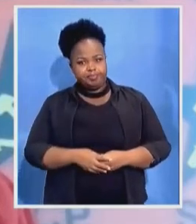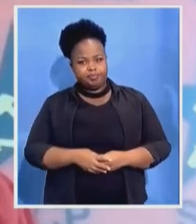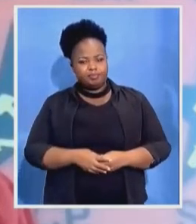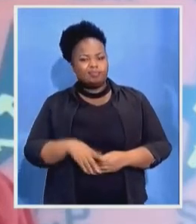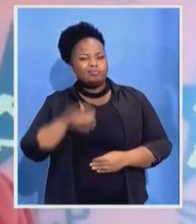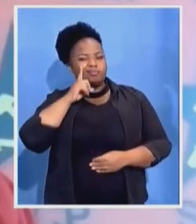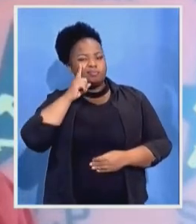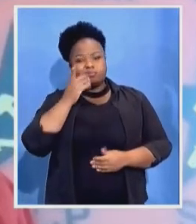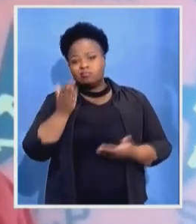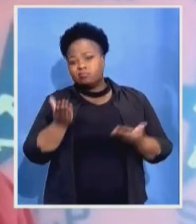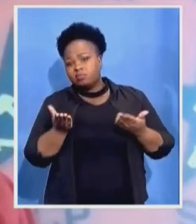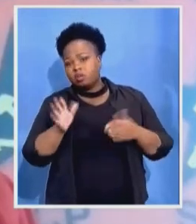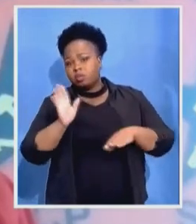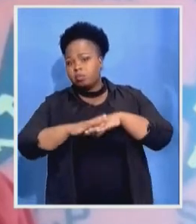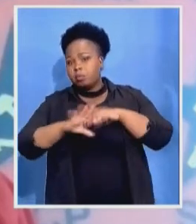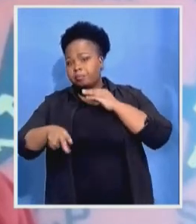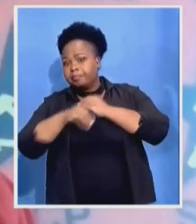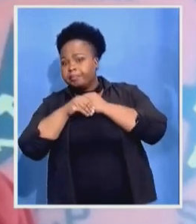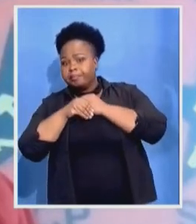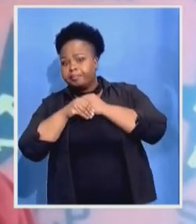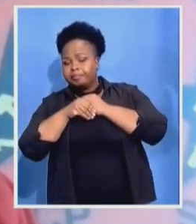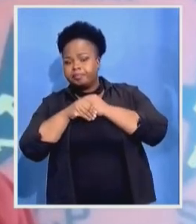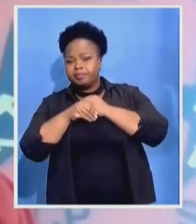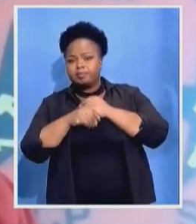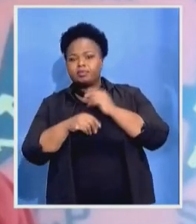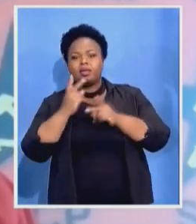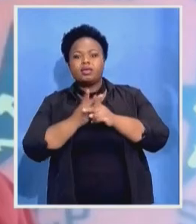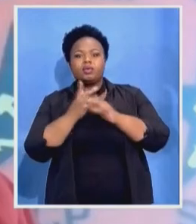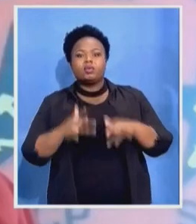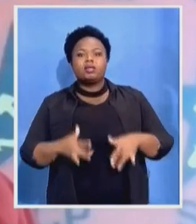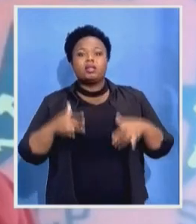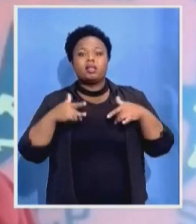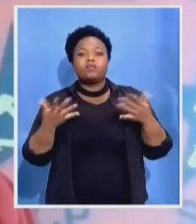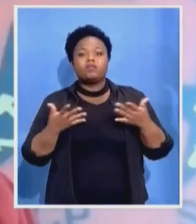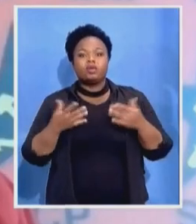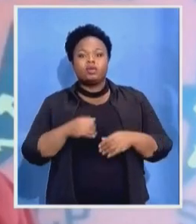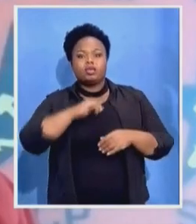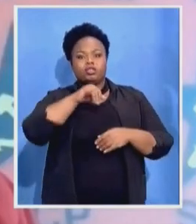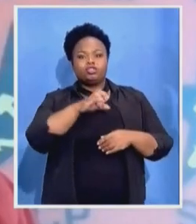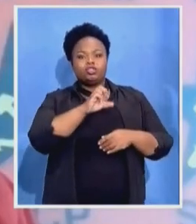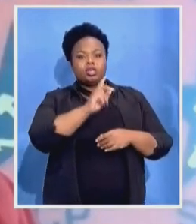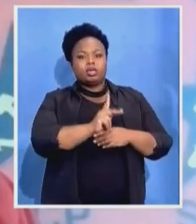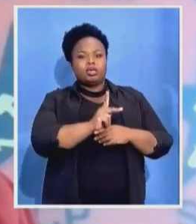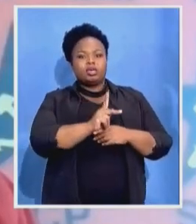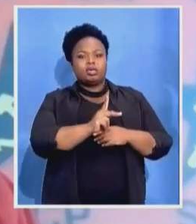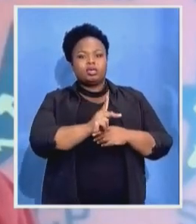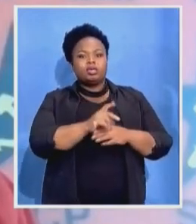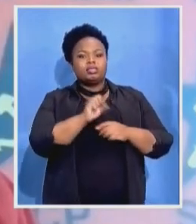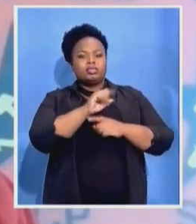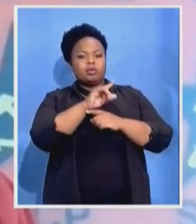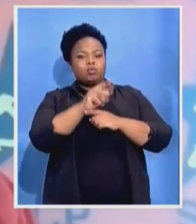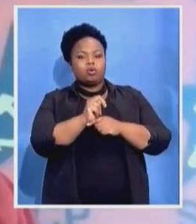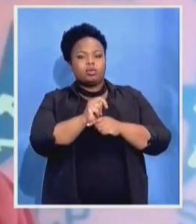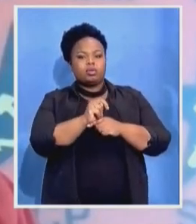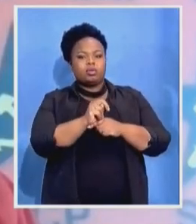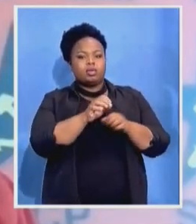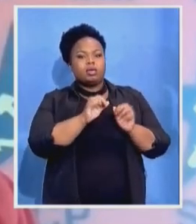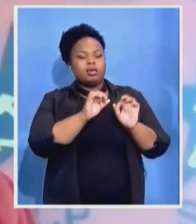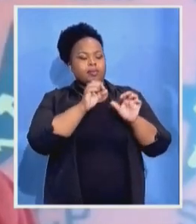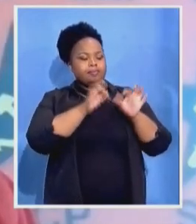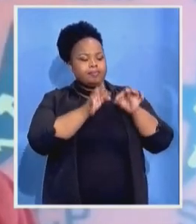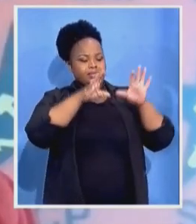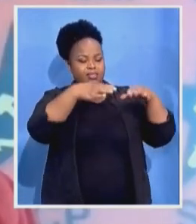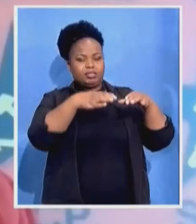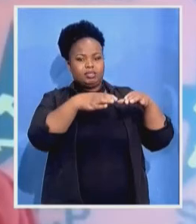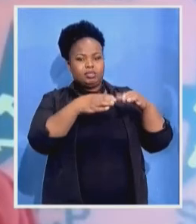also live on the Jack Simon Party School Facebook page and the SACP Facebook page, and live